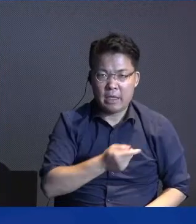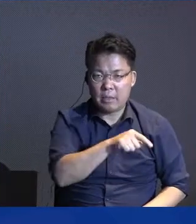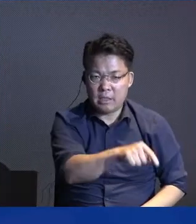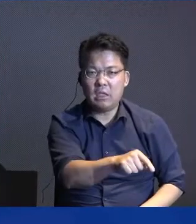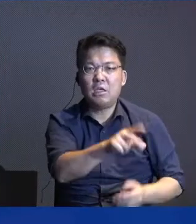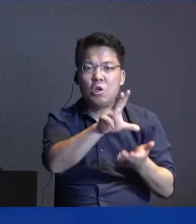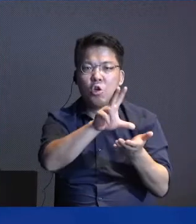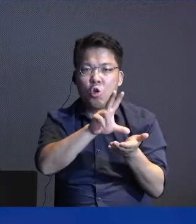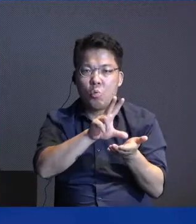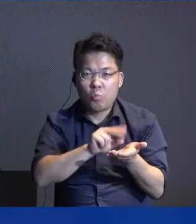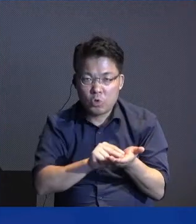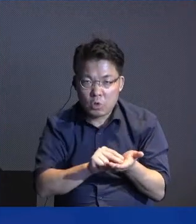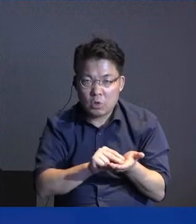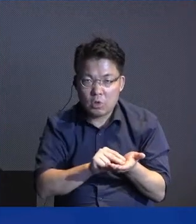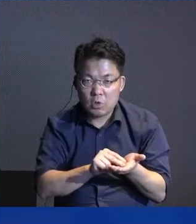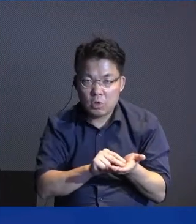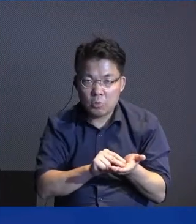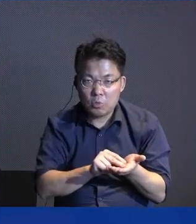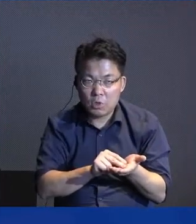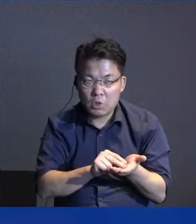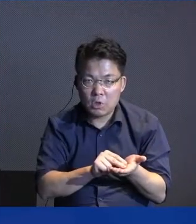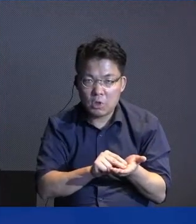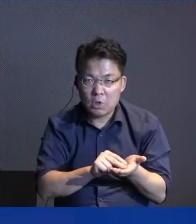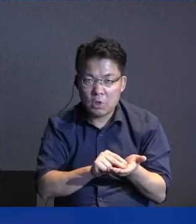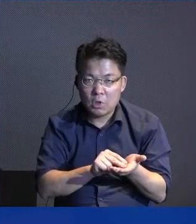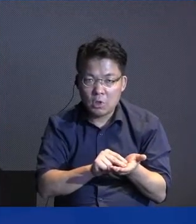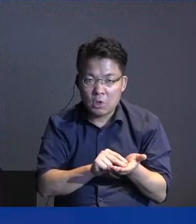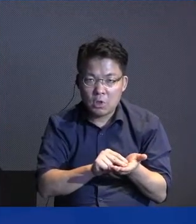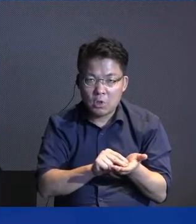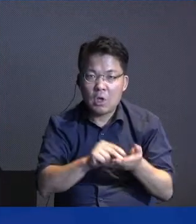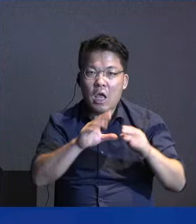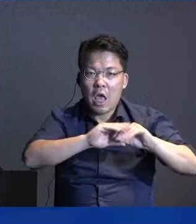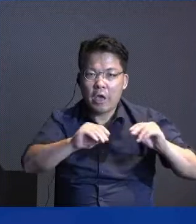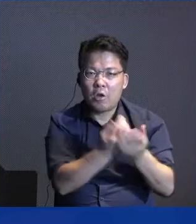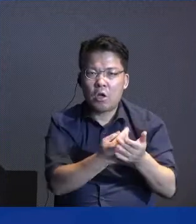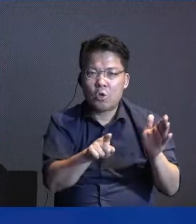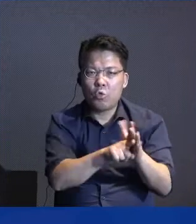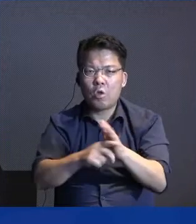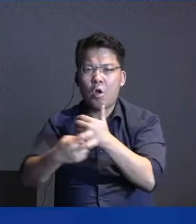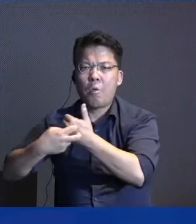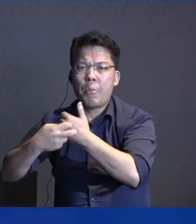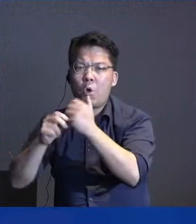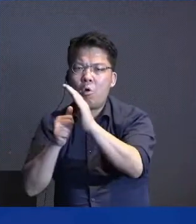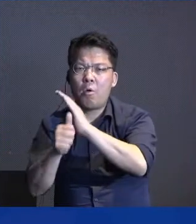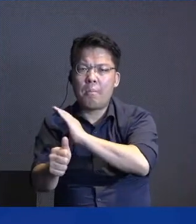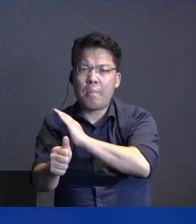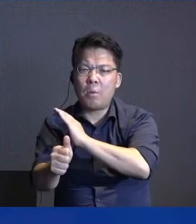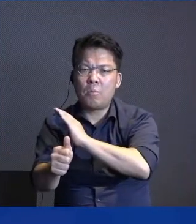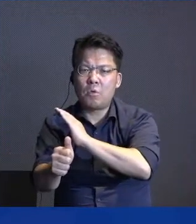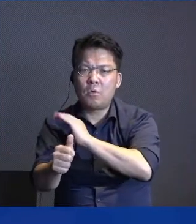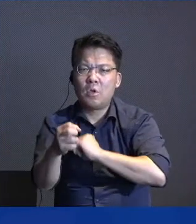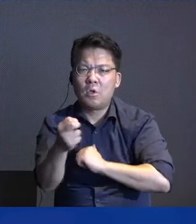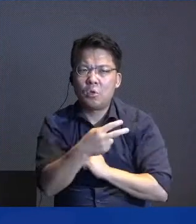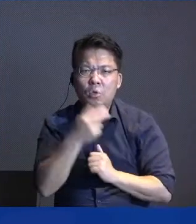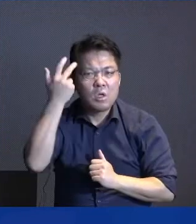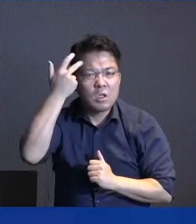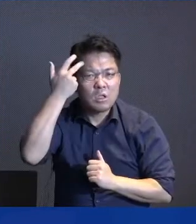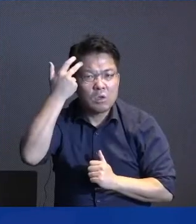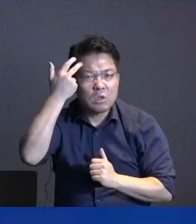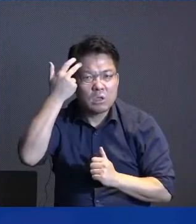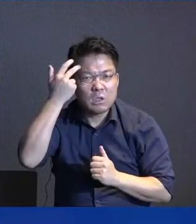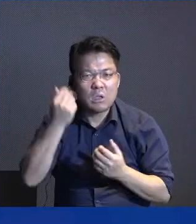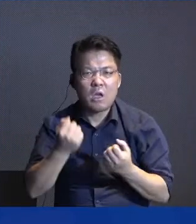older adults are very active in pursuing doctors or healthcare services for their